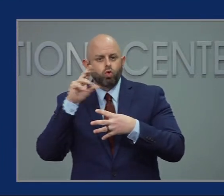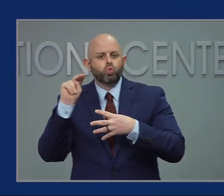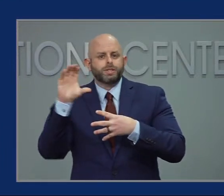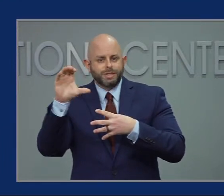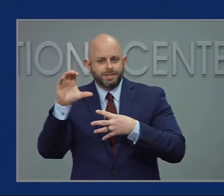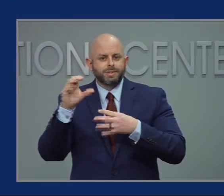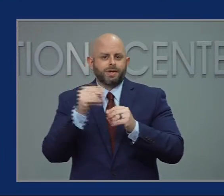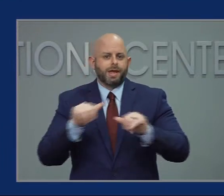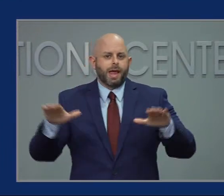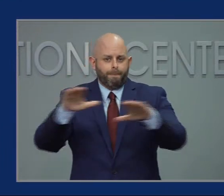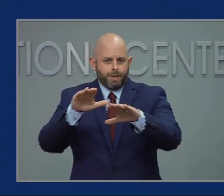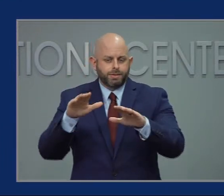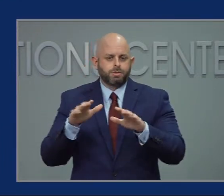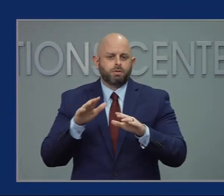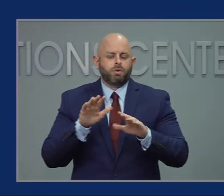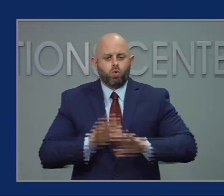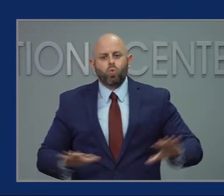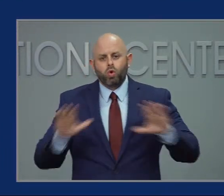system campuses statewide,